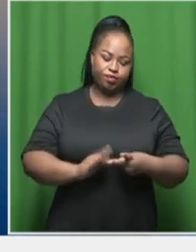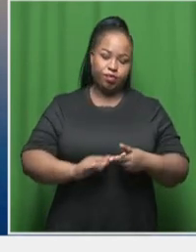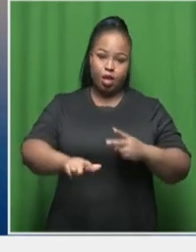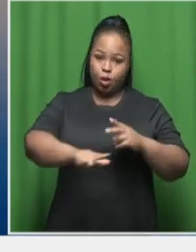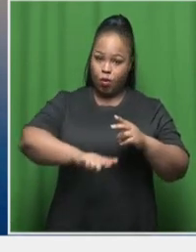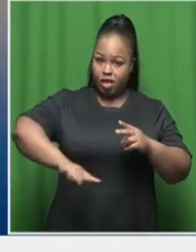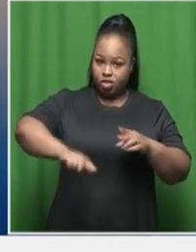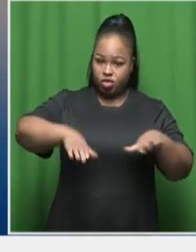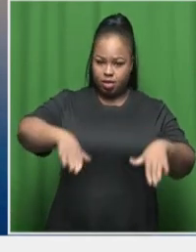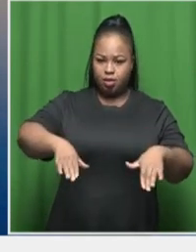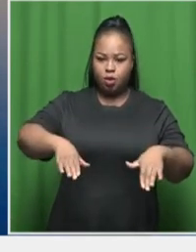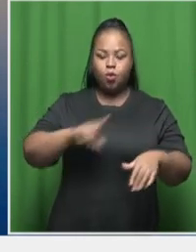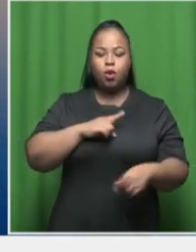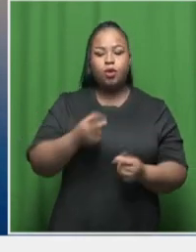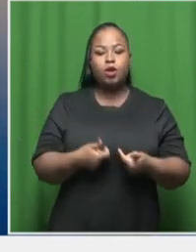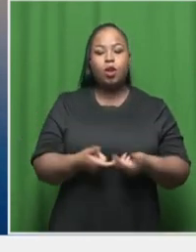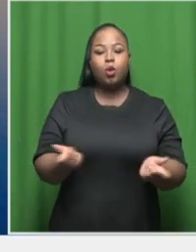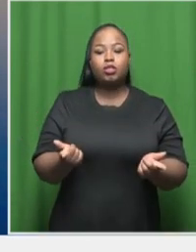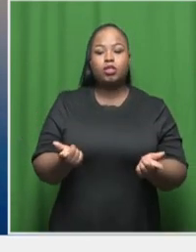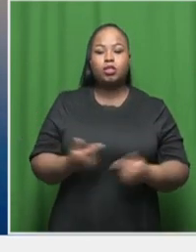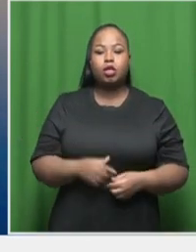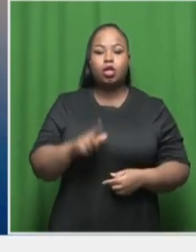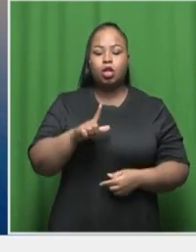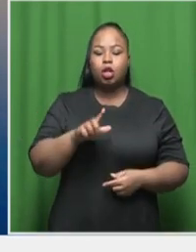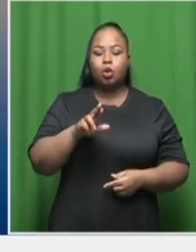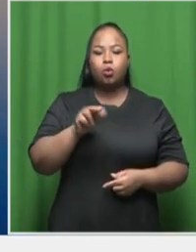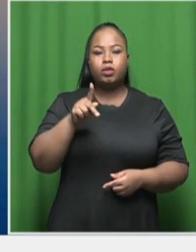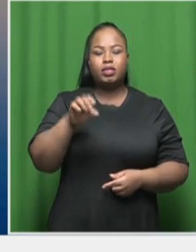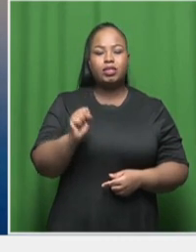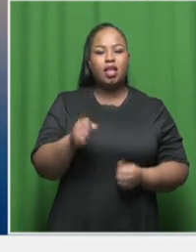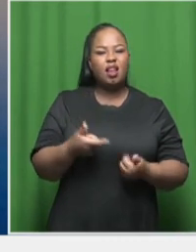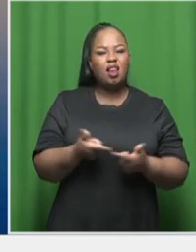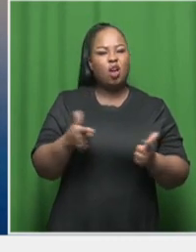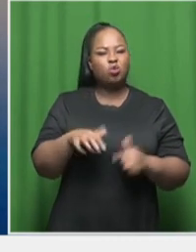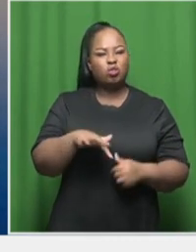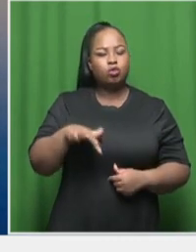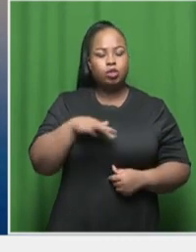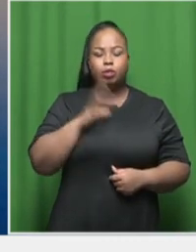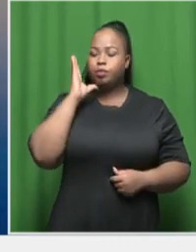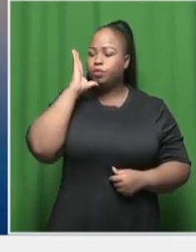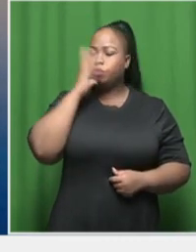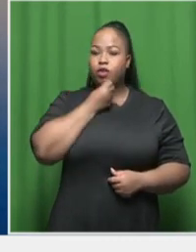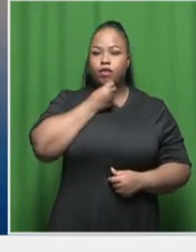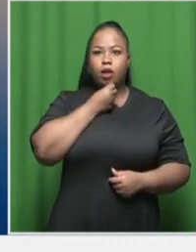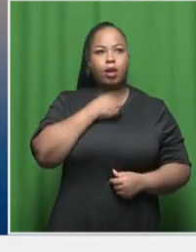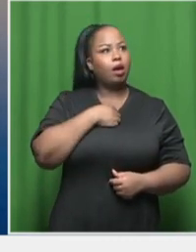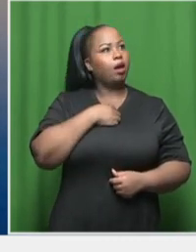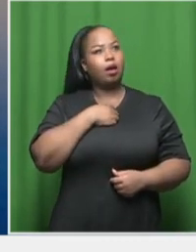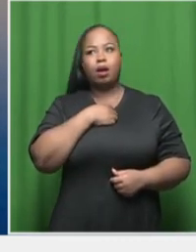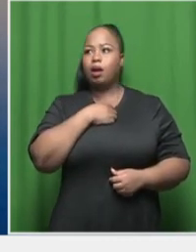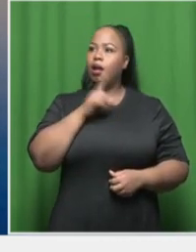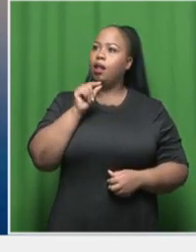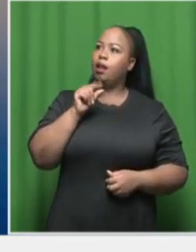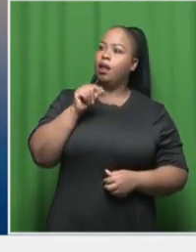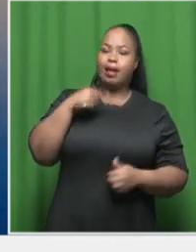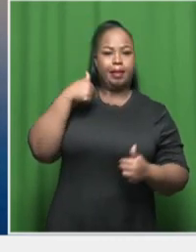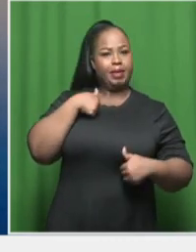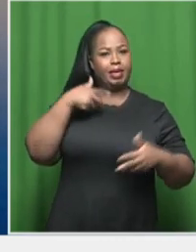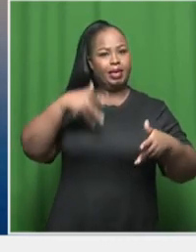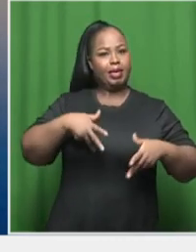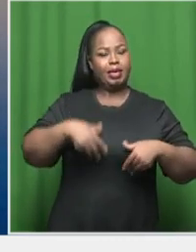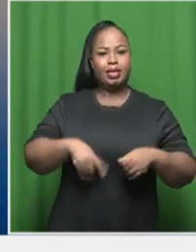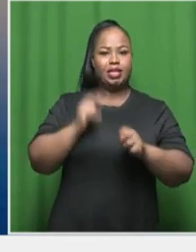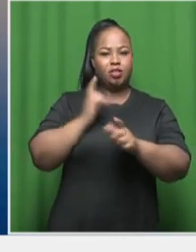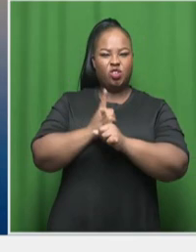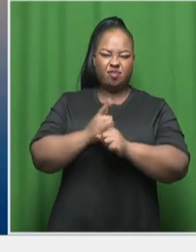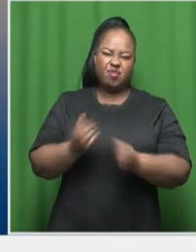Locations, for instance, this one we're launching it at Lux Lounge. It's a beautiful space, and when you get there, you'll be like, am I in the township? And that is what we want